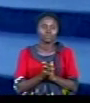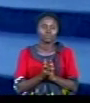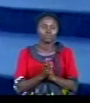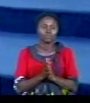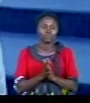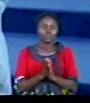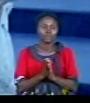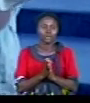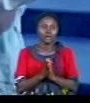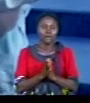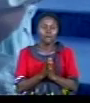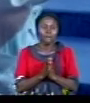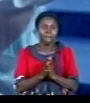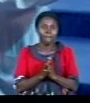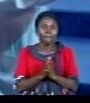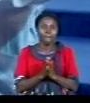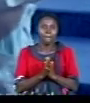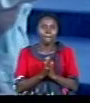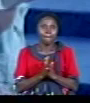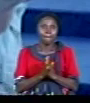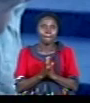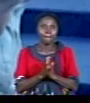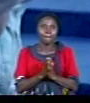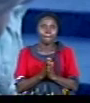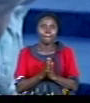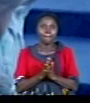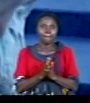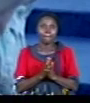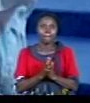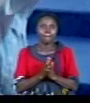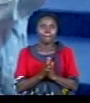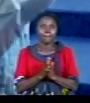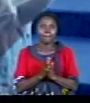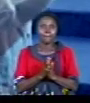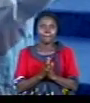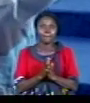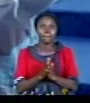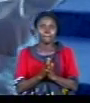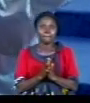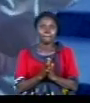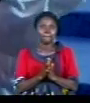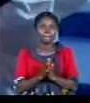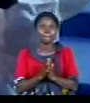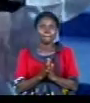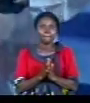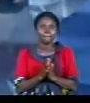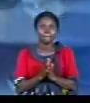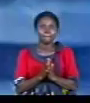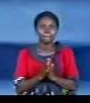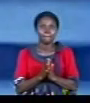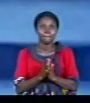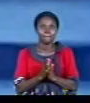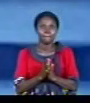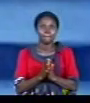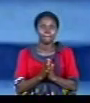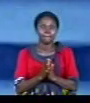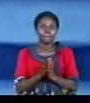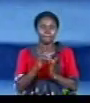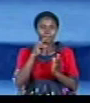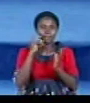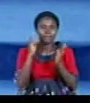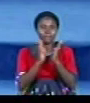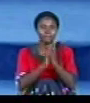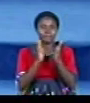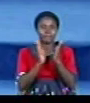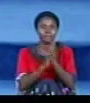distress in breathing disappeared. Sister, tell your story. Praise the Lord.